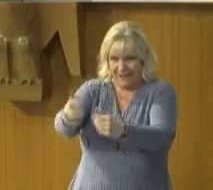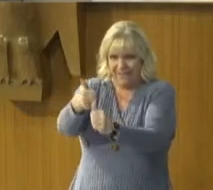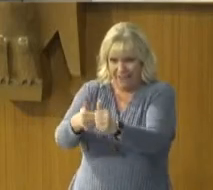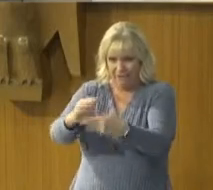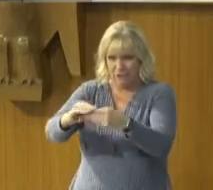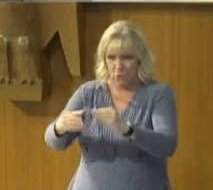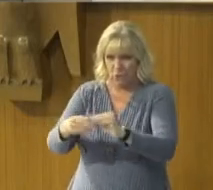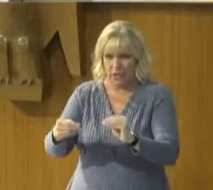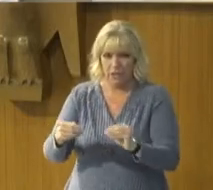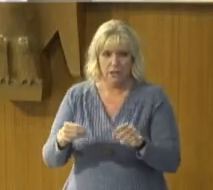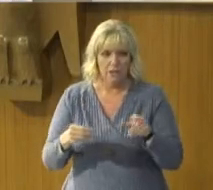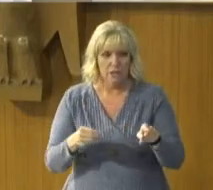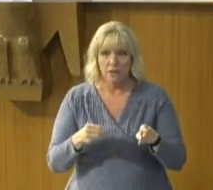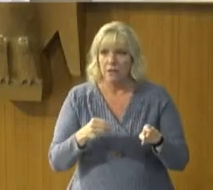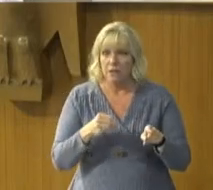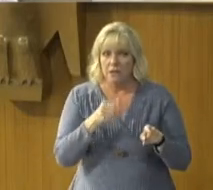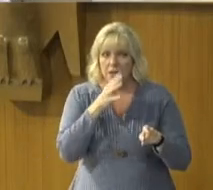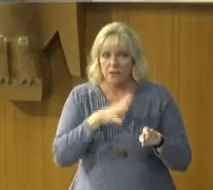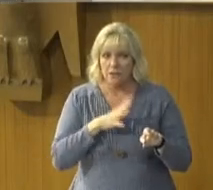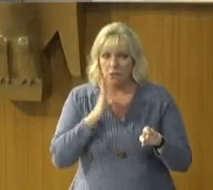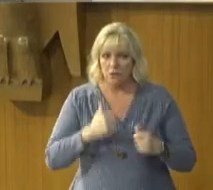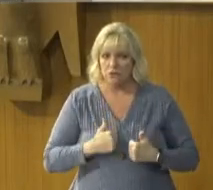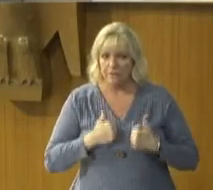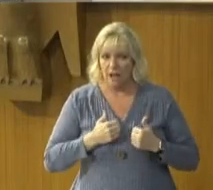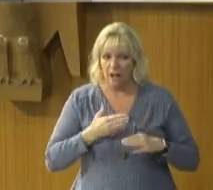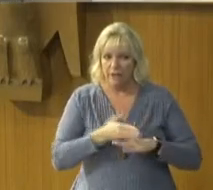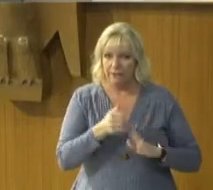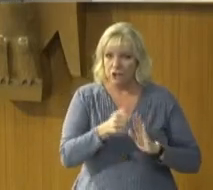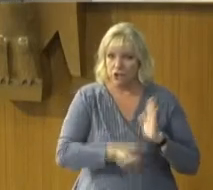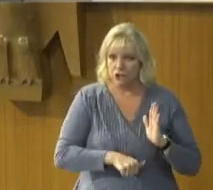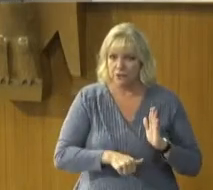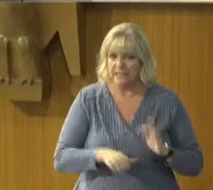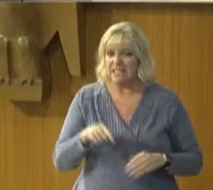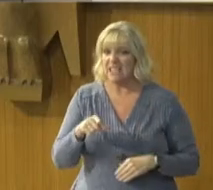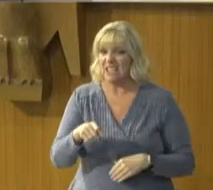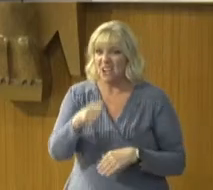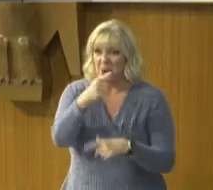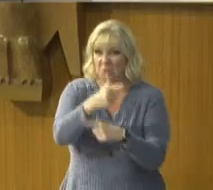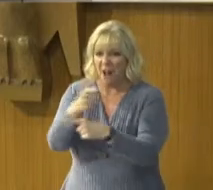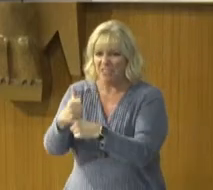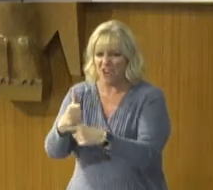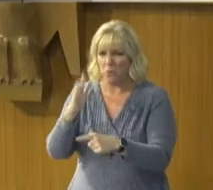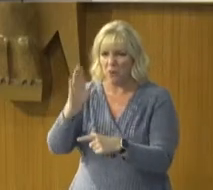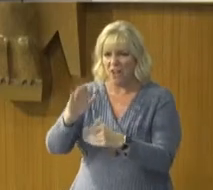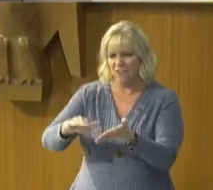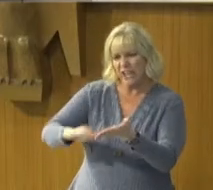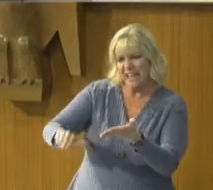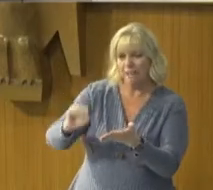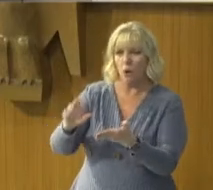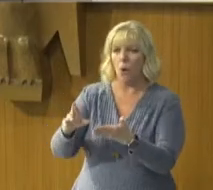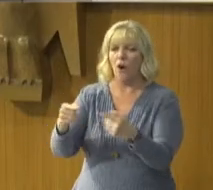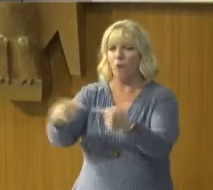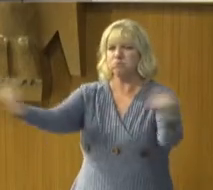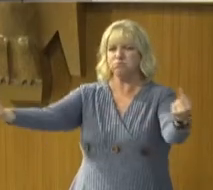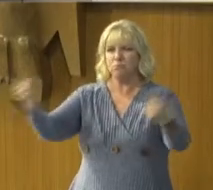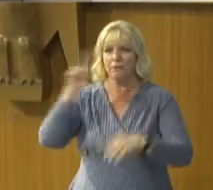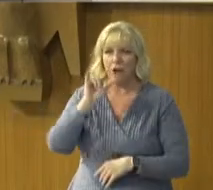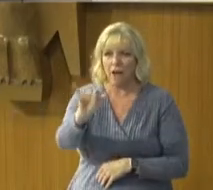Will she survive the surgery or not? Will he forgive his brother, or will they remain estranged